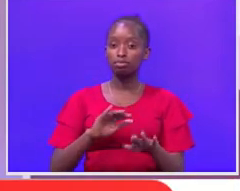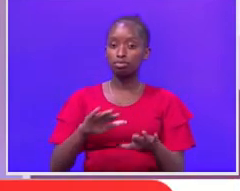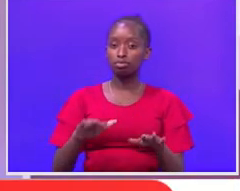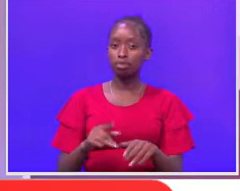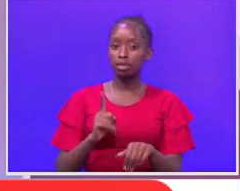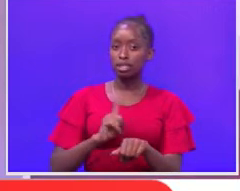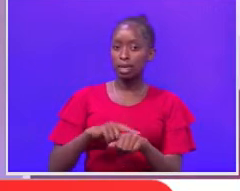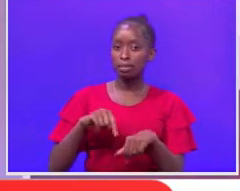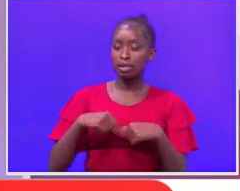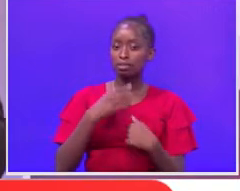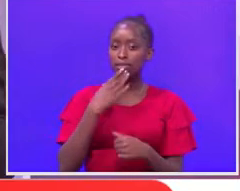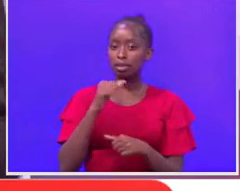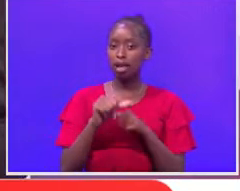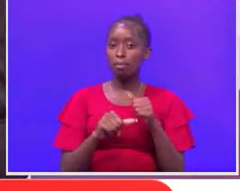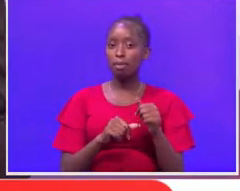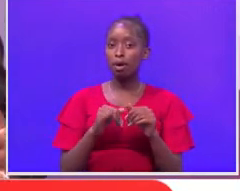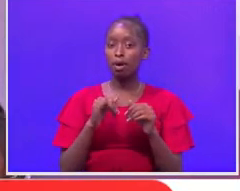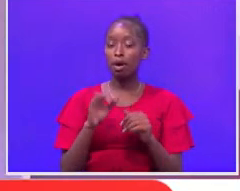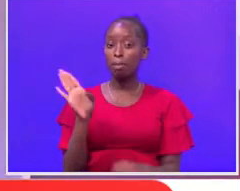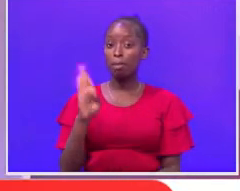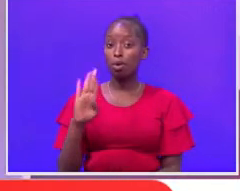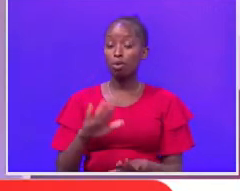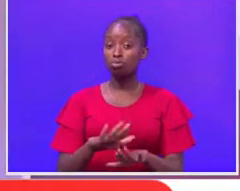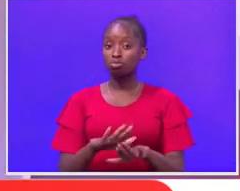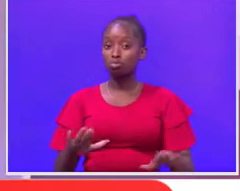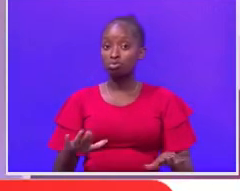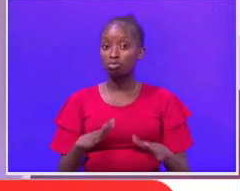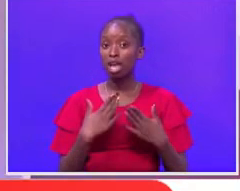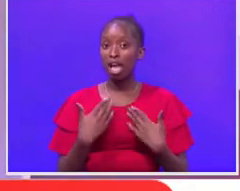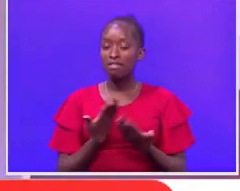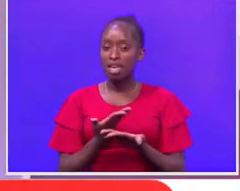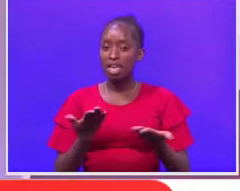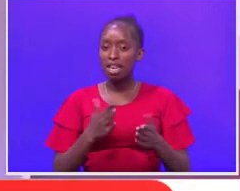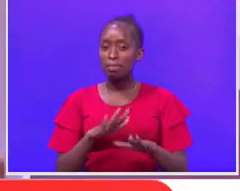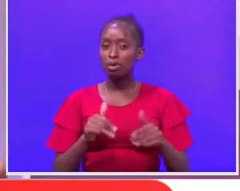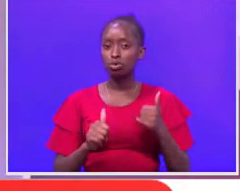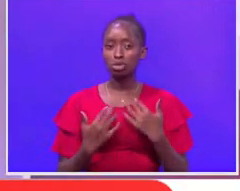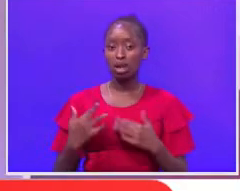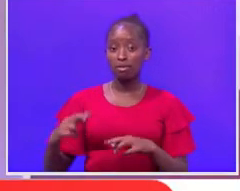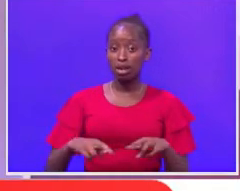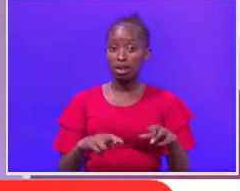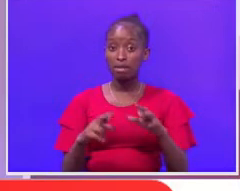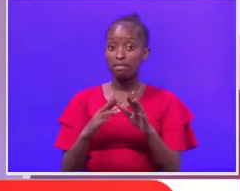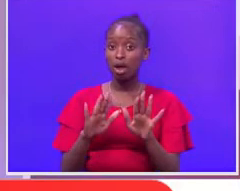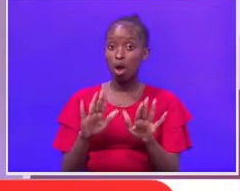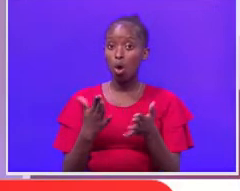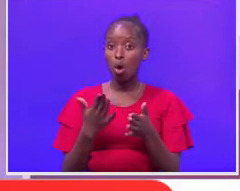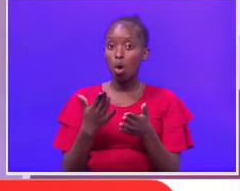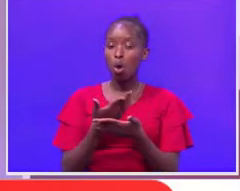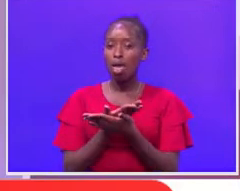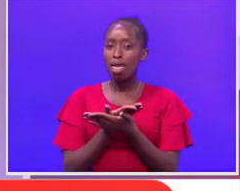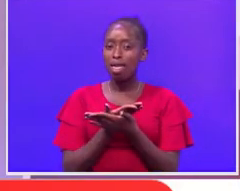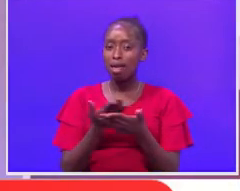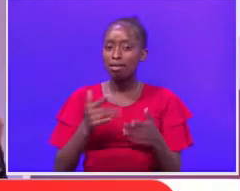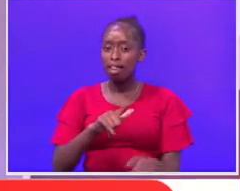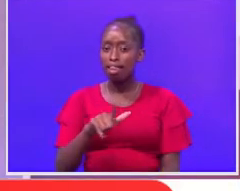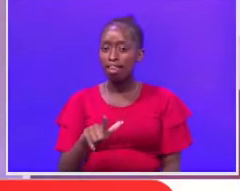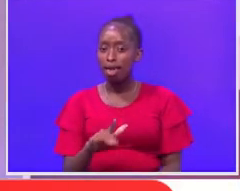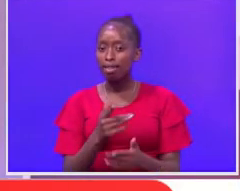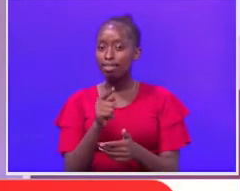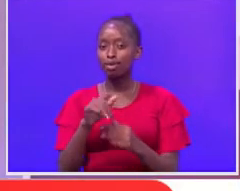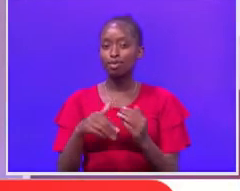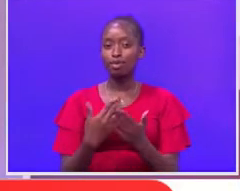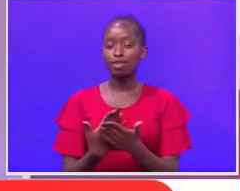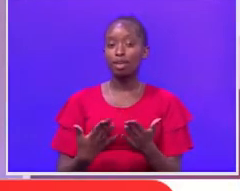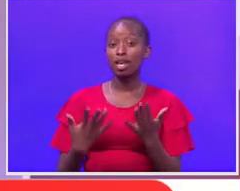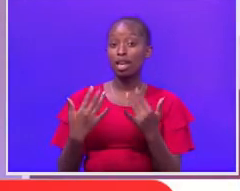about the blue space, I mean any space within the ocean, the lakes, the water bodies, and so on and so forth. Mm-hmm. So all